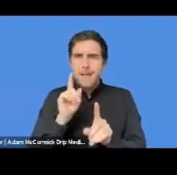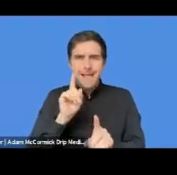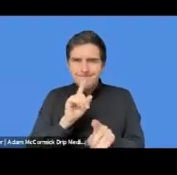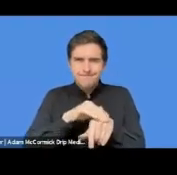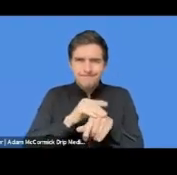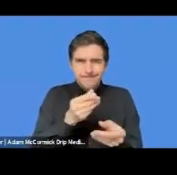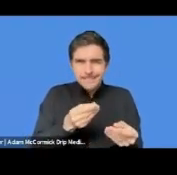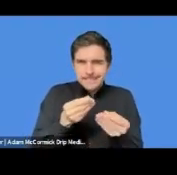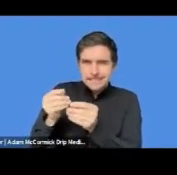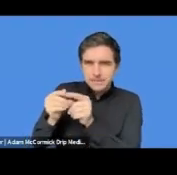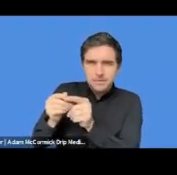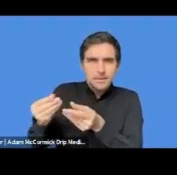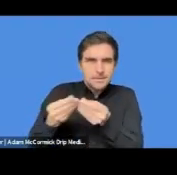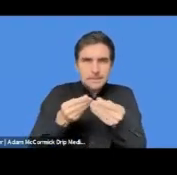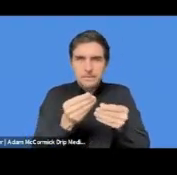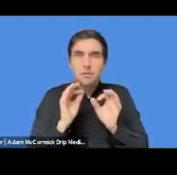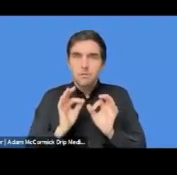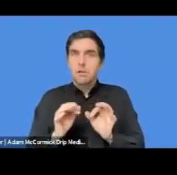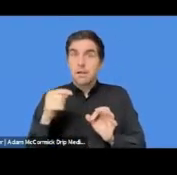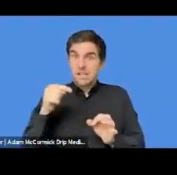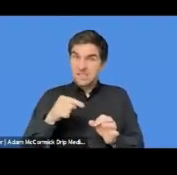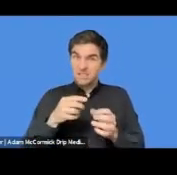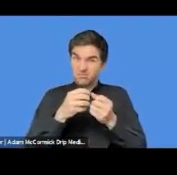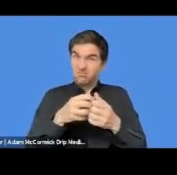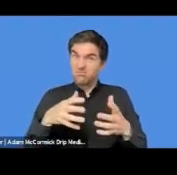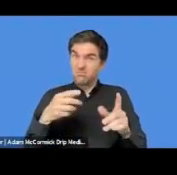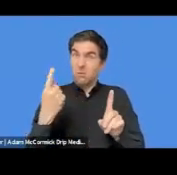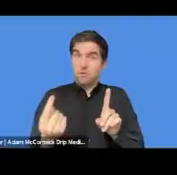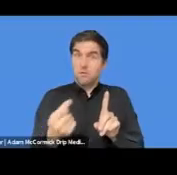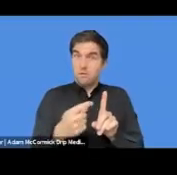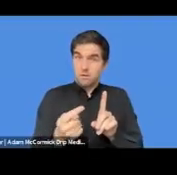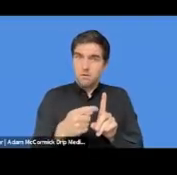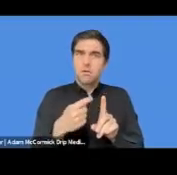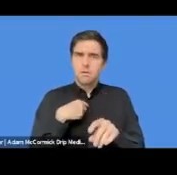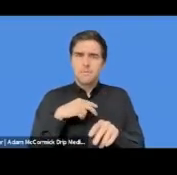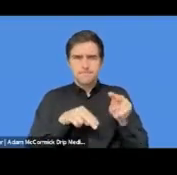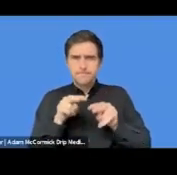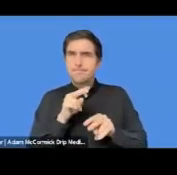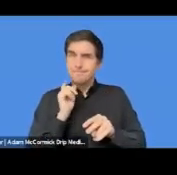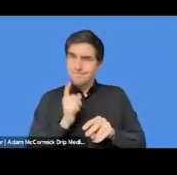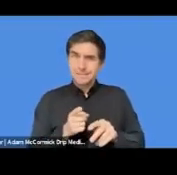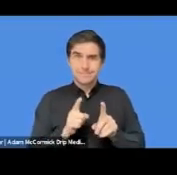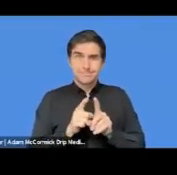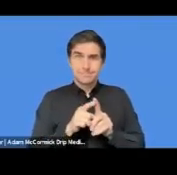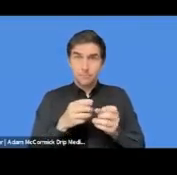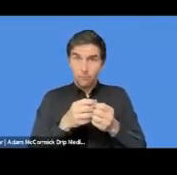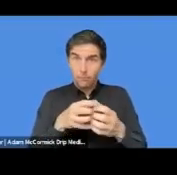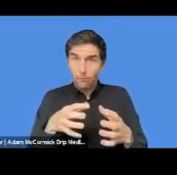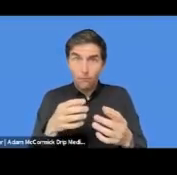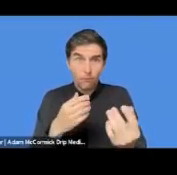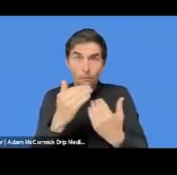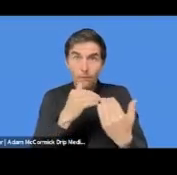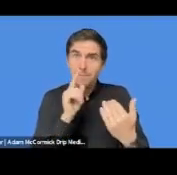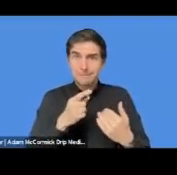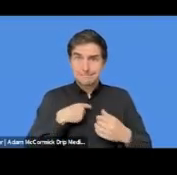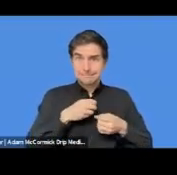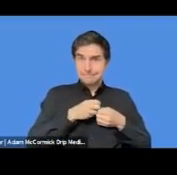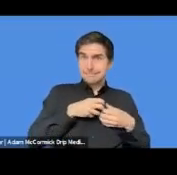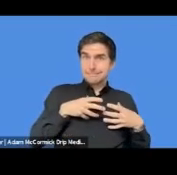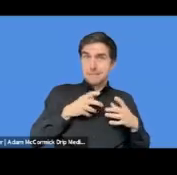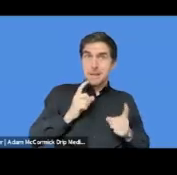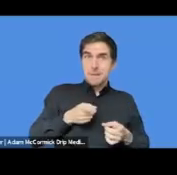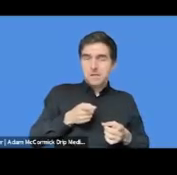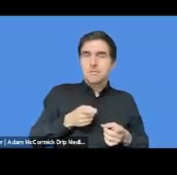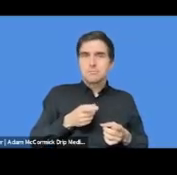building of single window entry points. So we also had to capacity build the single window entry